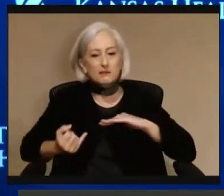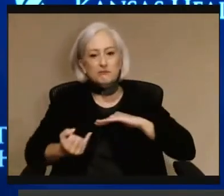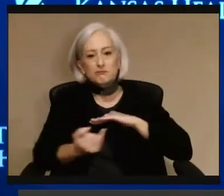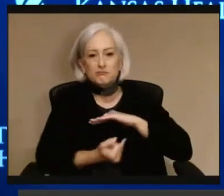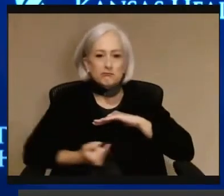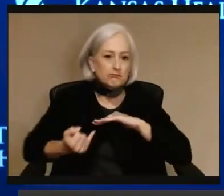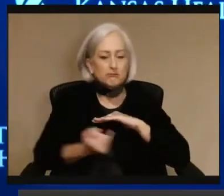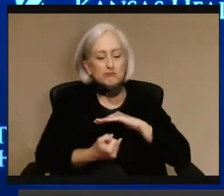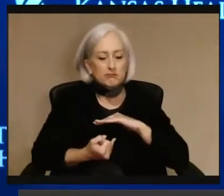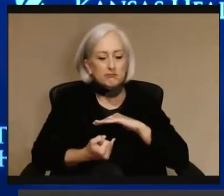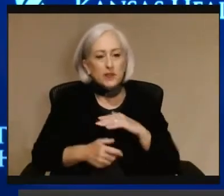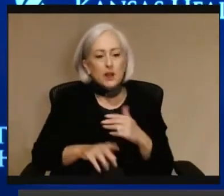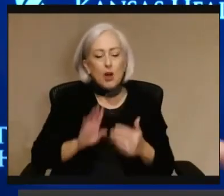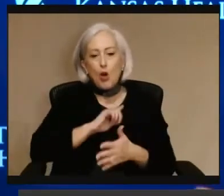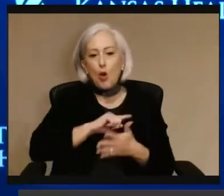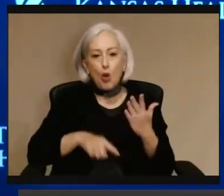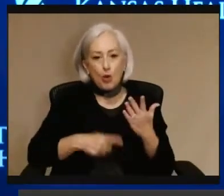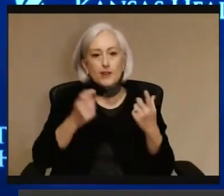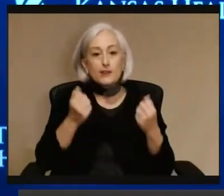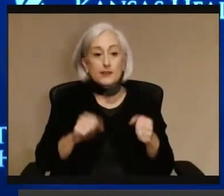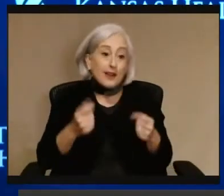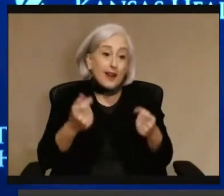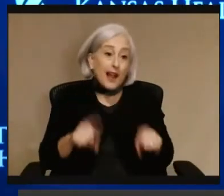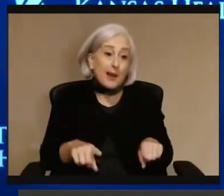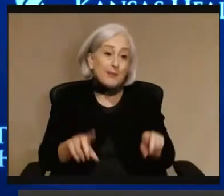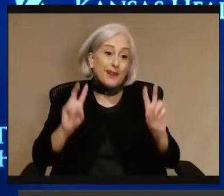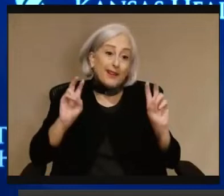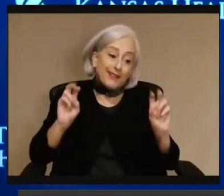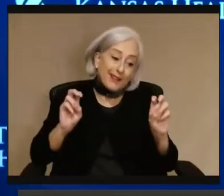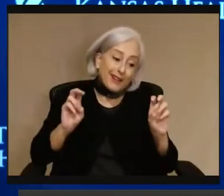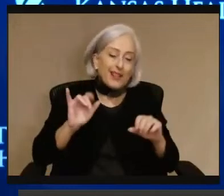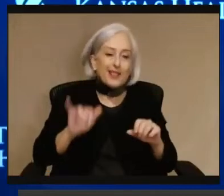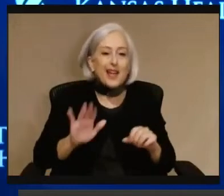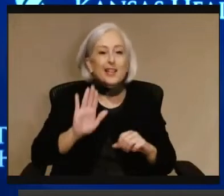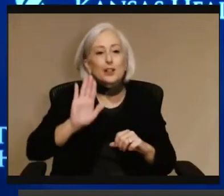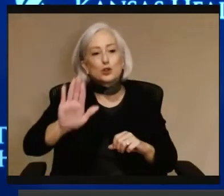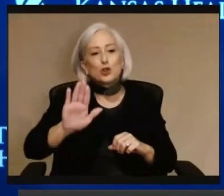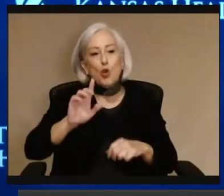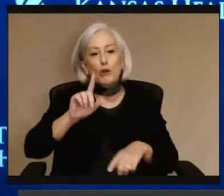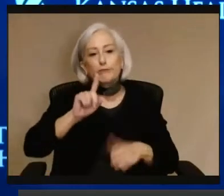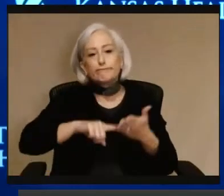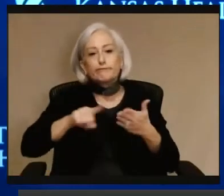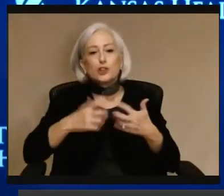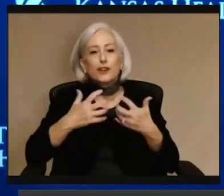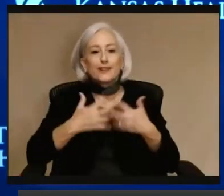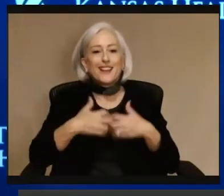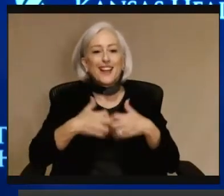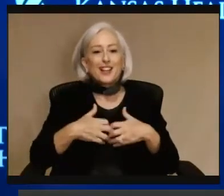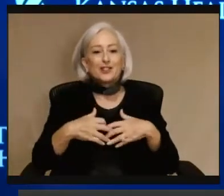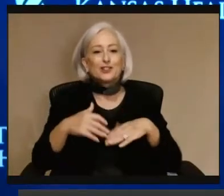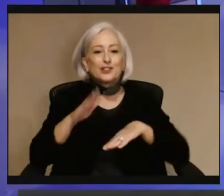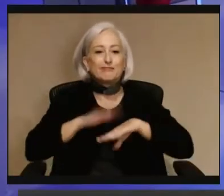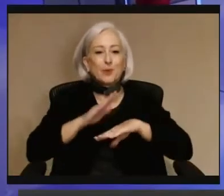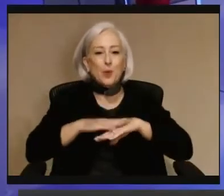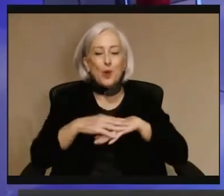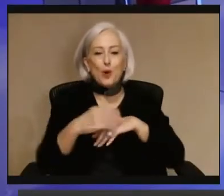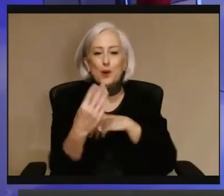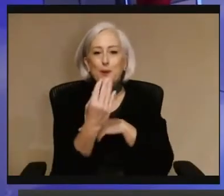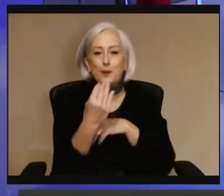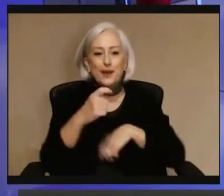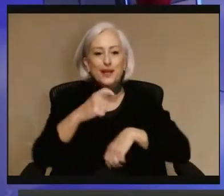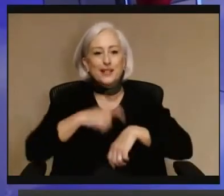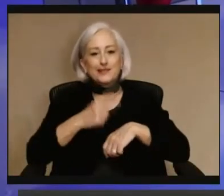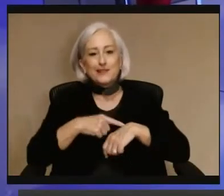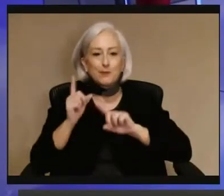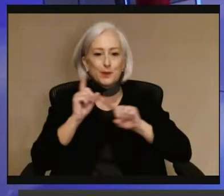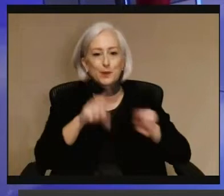them, these are the check engine lights on your dashboard. And it's time to check it out. Get in, take it in the shop. And as Dr.